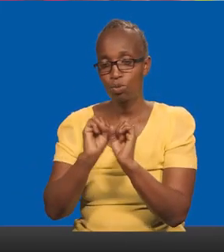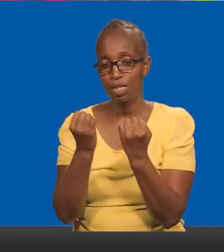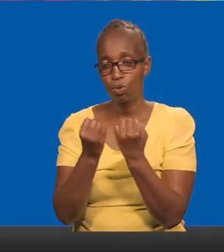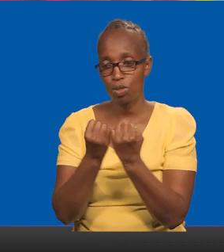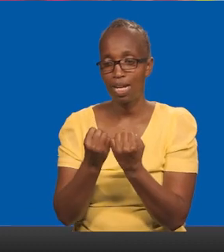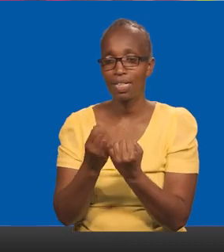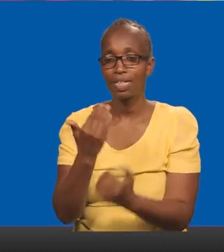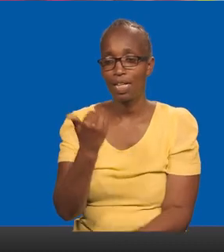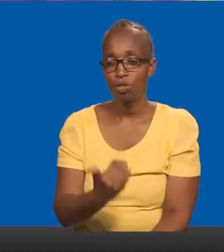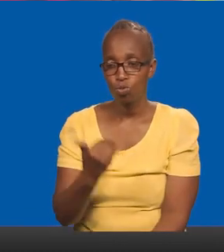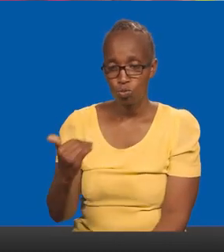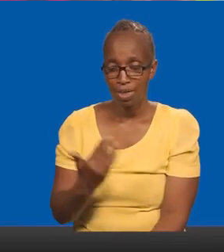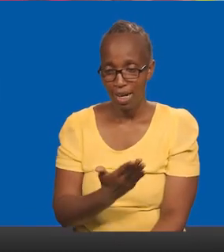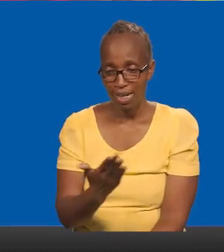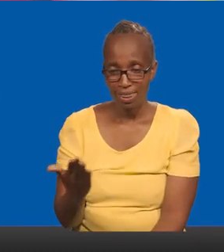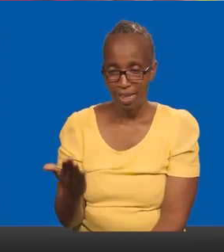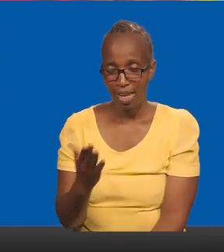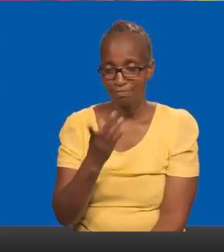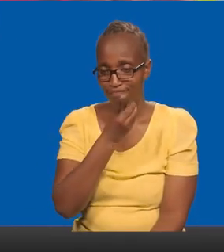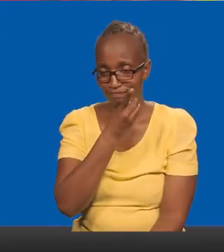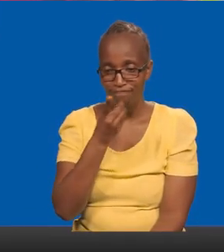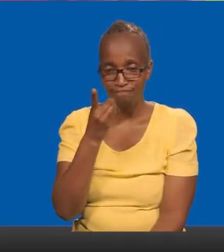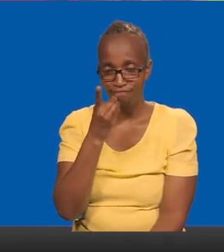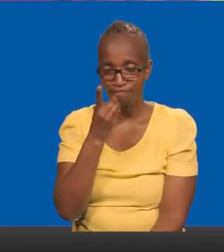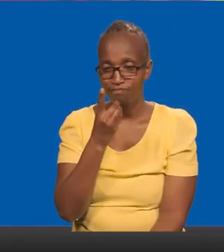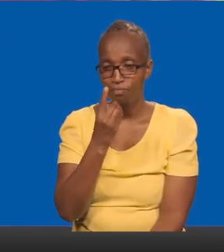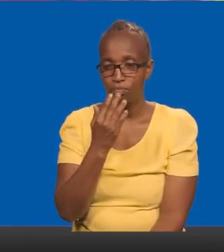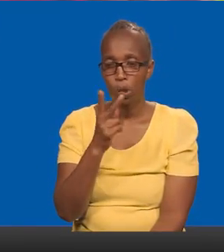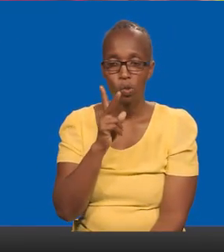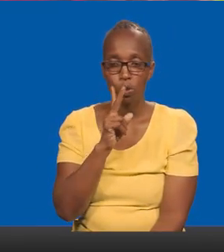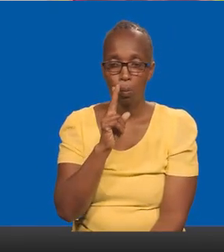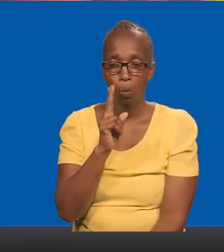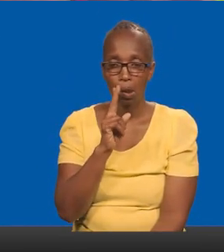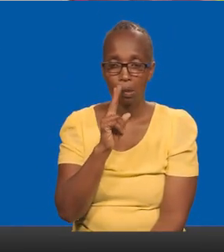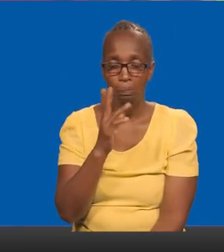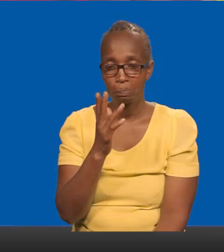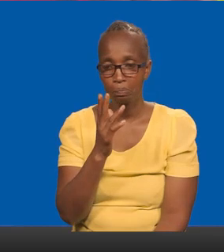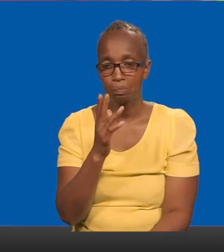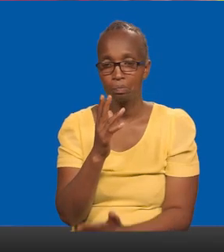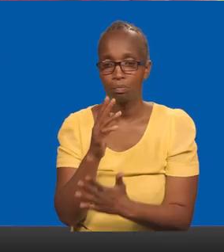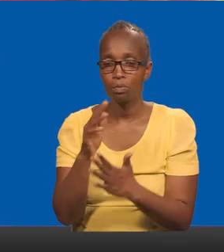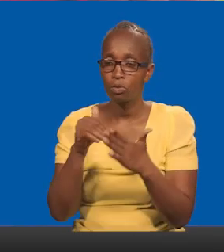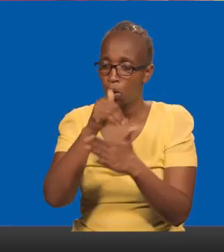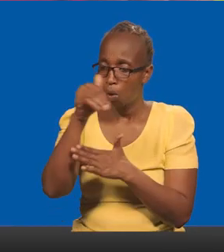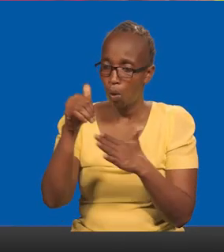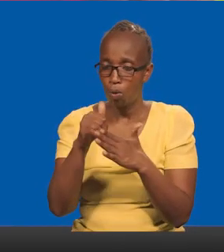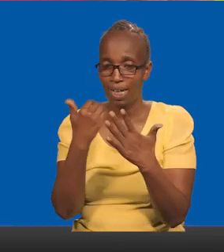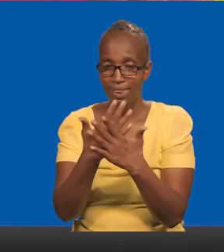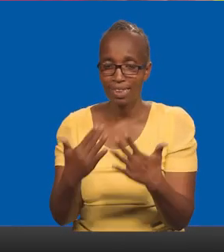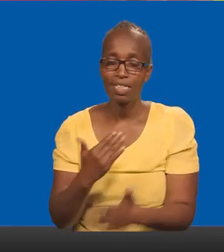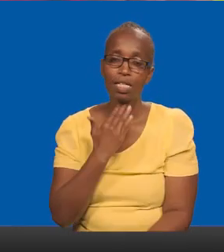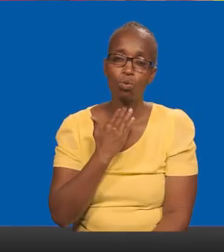society. You see children on drugs, you know, taking to drugs, taking to smoking, taking to armed robbery, taking to all